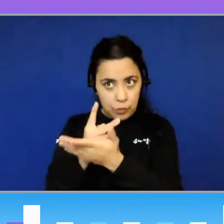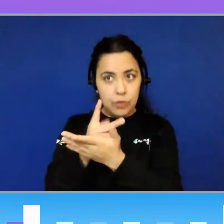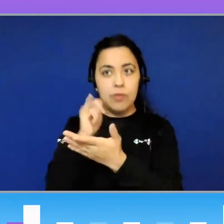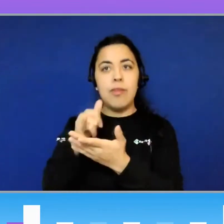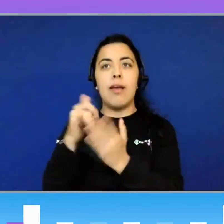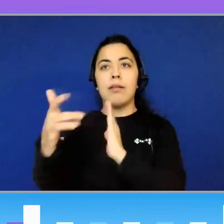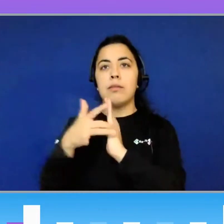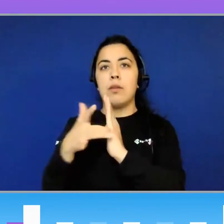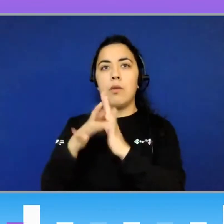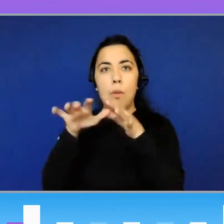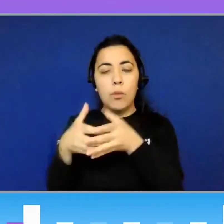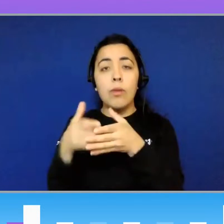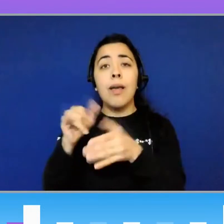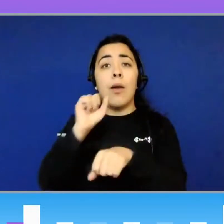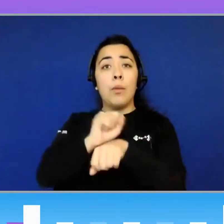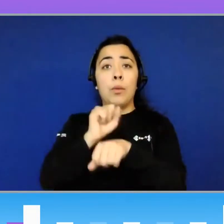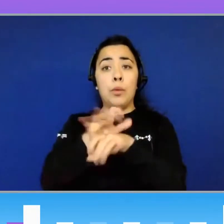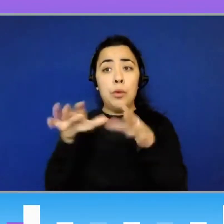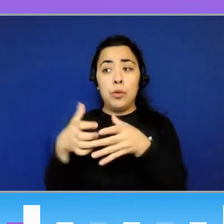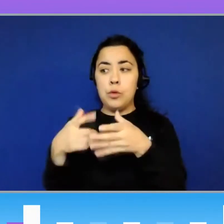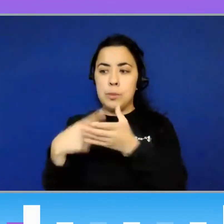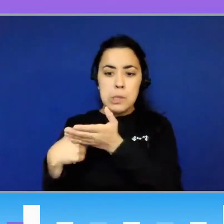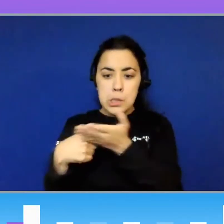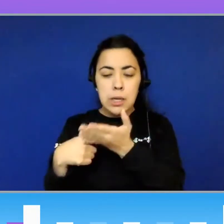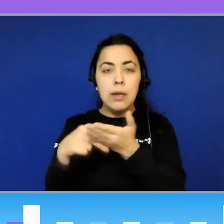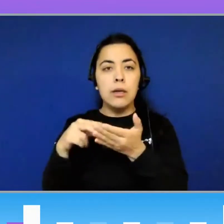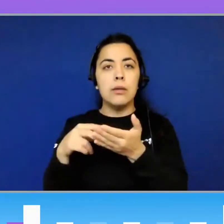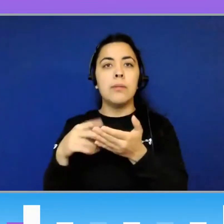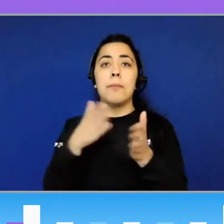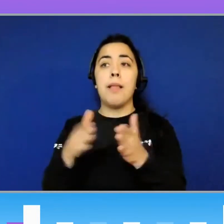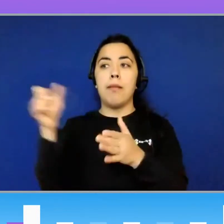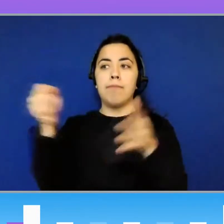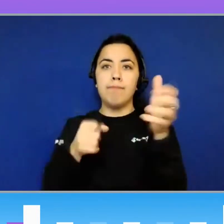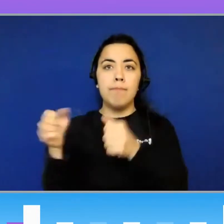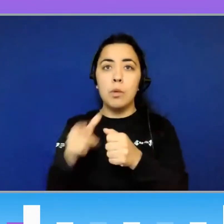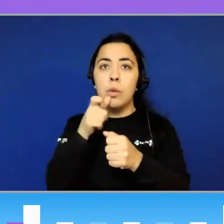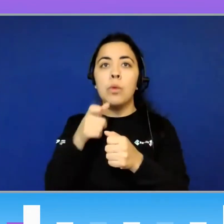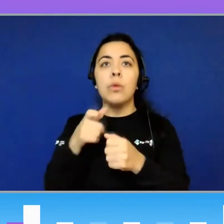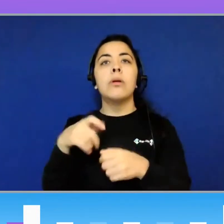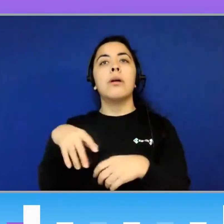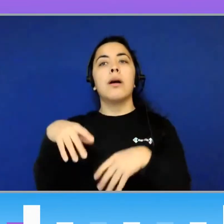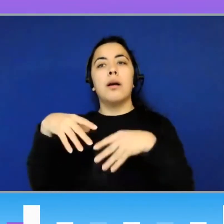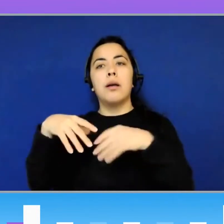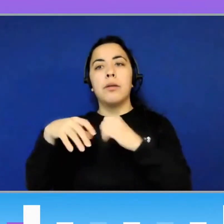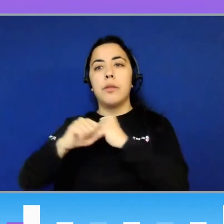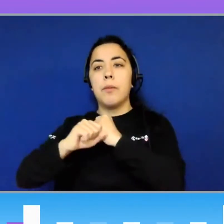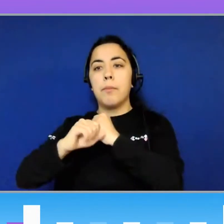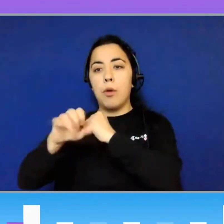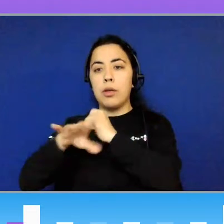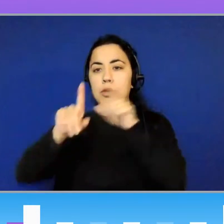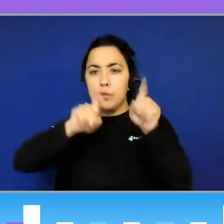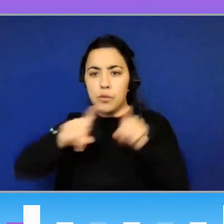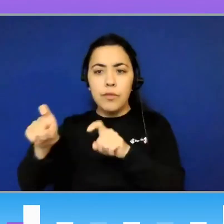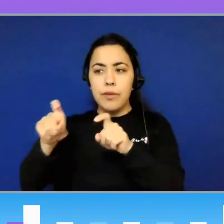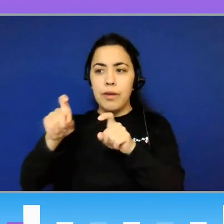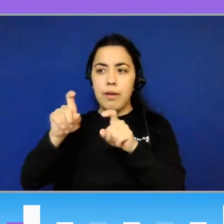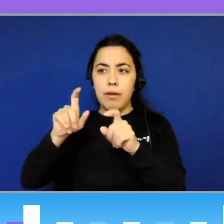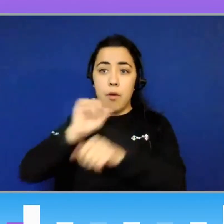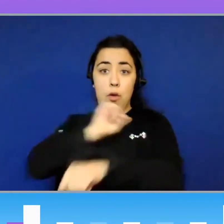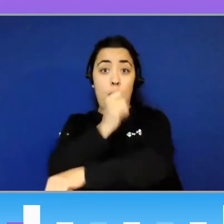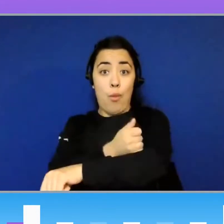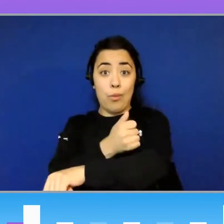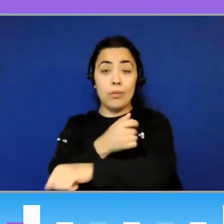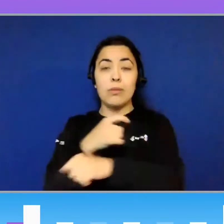group in which we are going to put together the market surveillance authorities, which are those that check products, and the